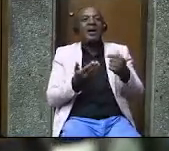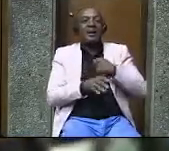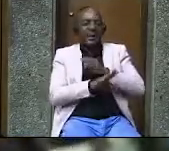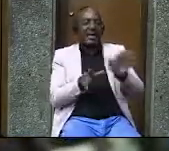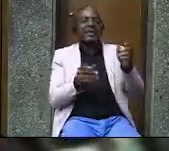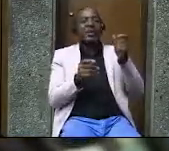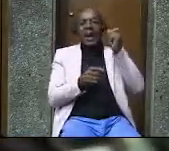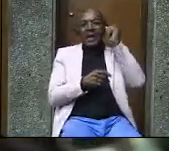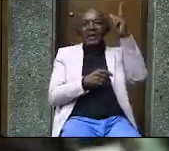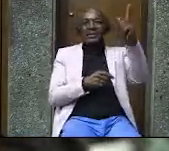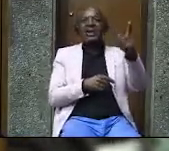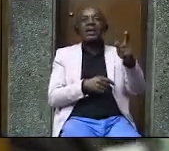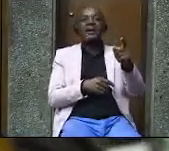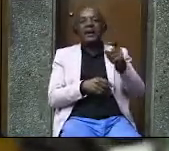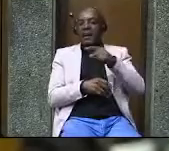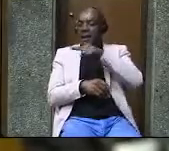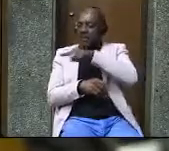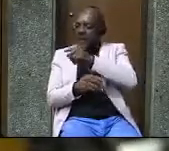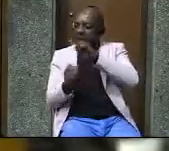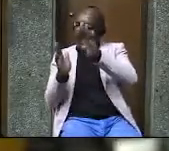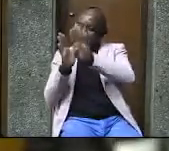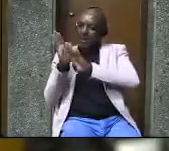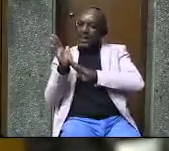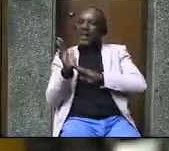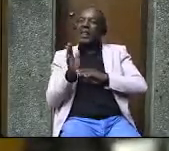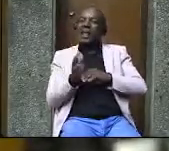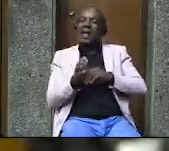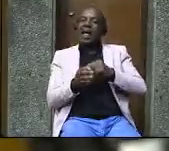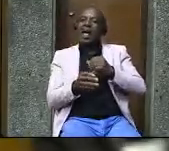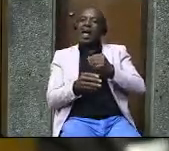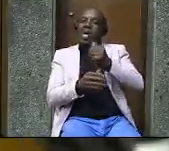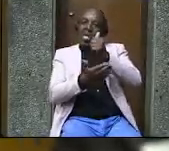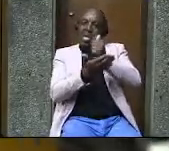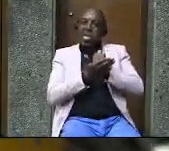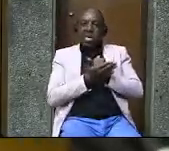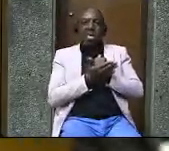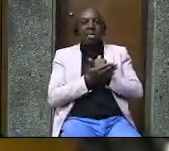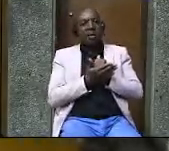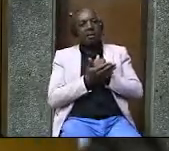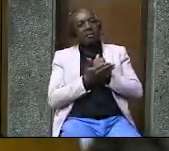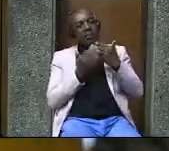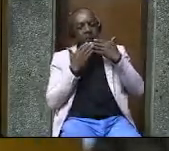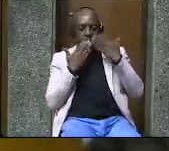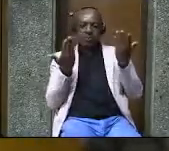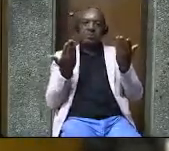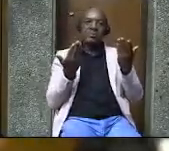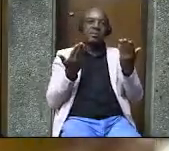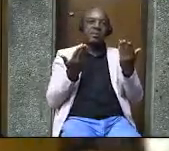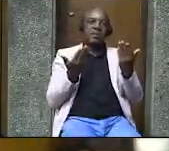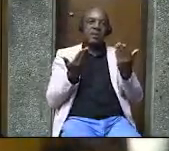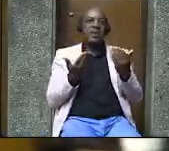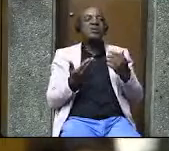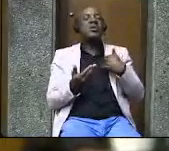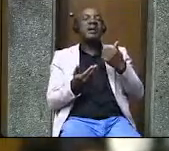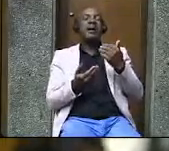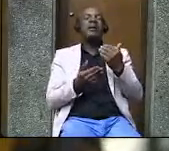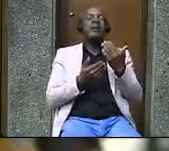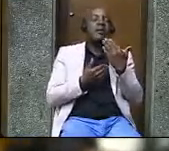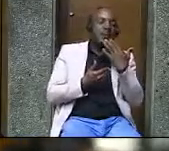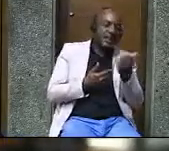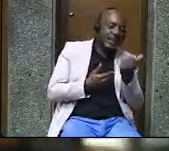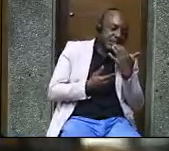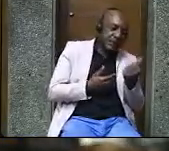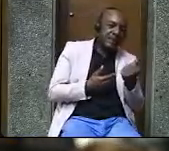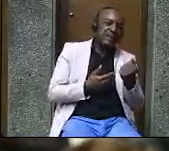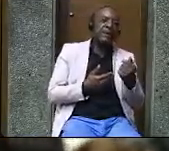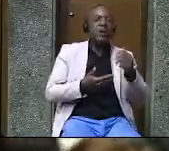uyazi uma ungafundanga kokunye akuzwa okunye akuzwa please sicela ukuthi around Sibukeng around